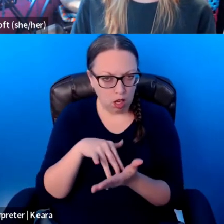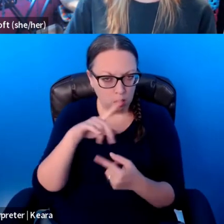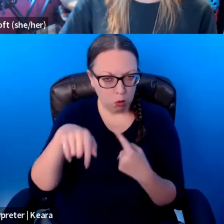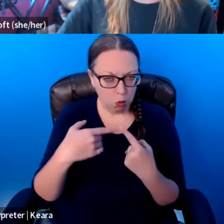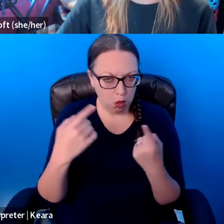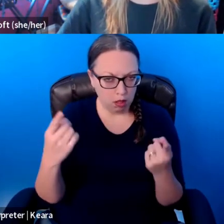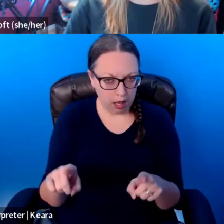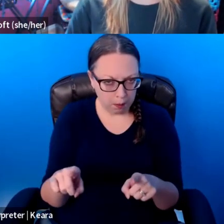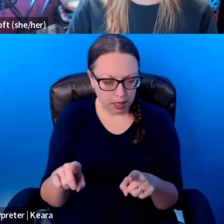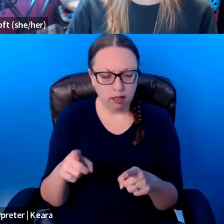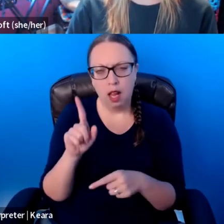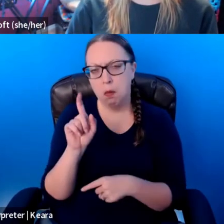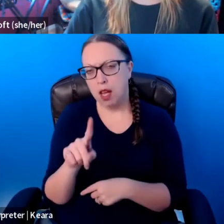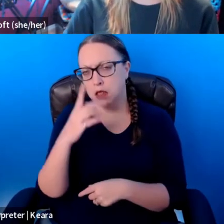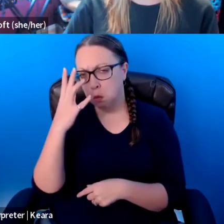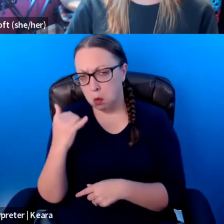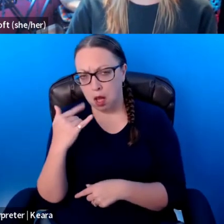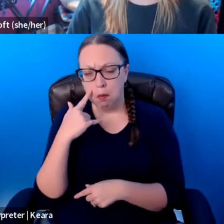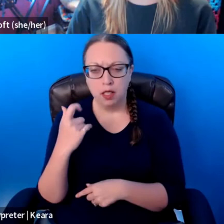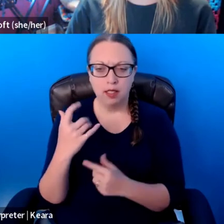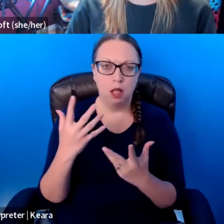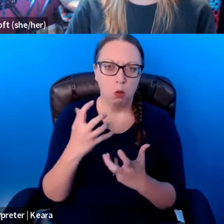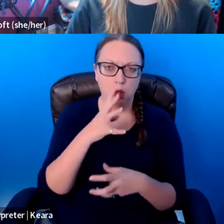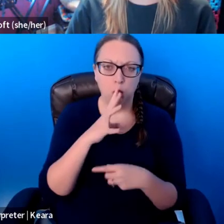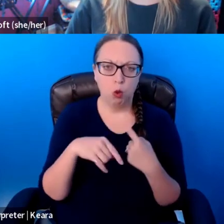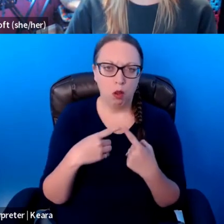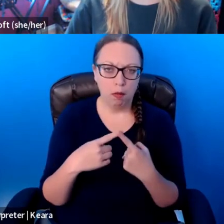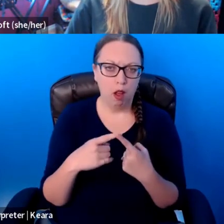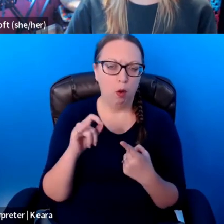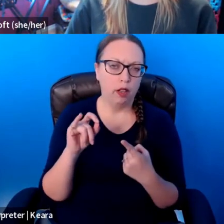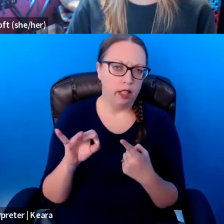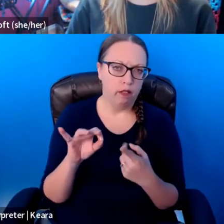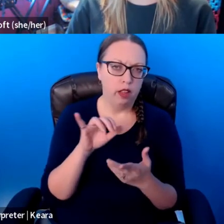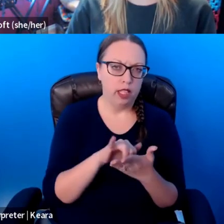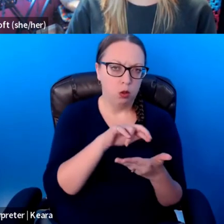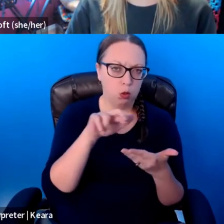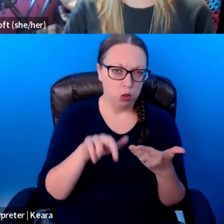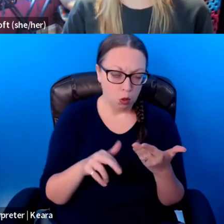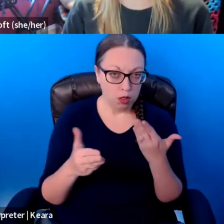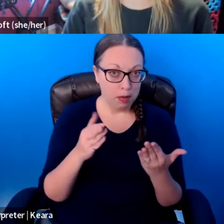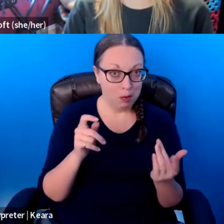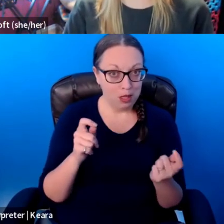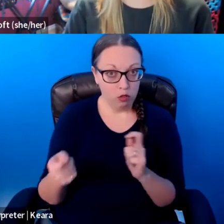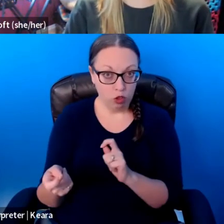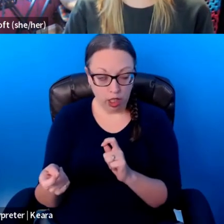And asking because I'd like to talk about, you know, whether and how these results might have changed